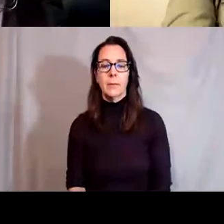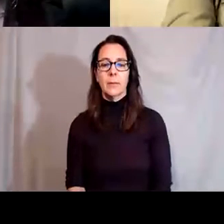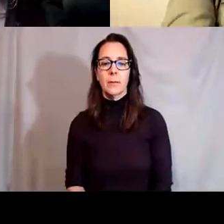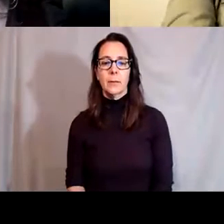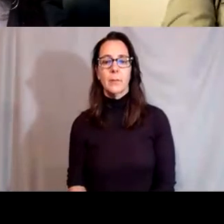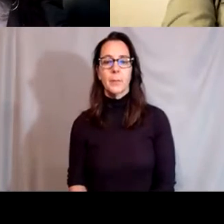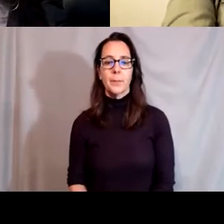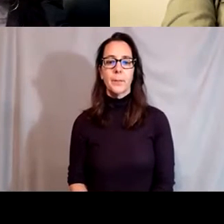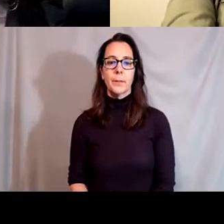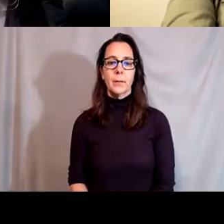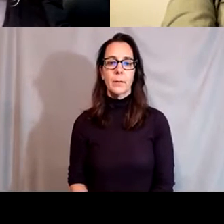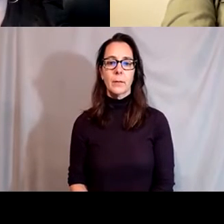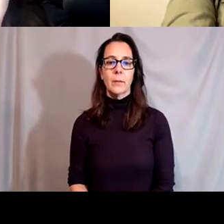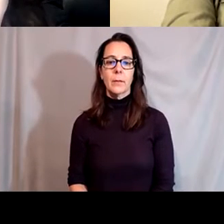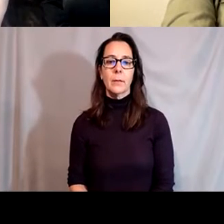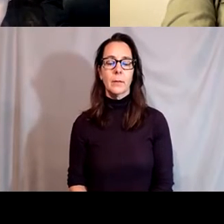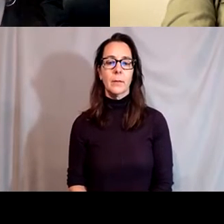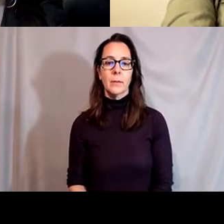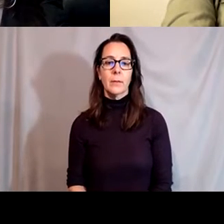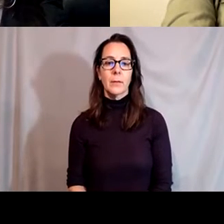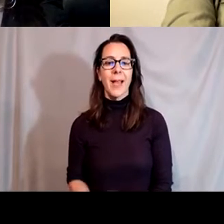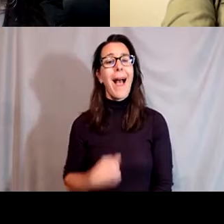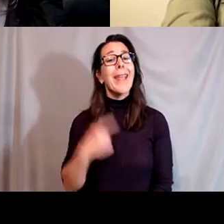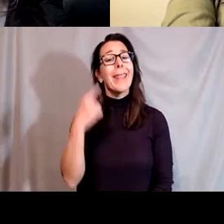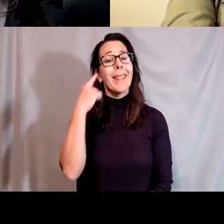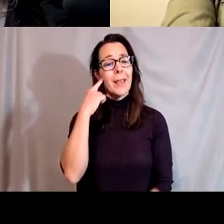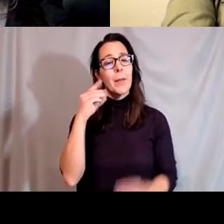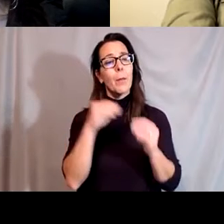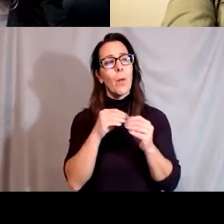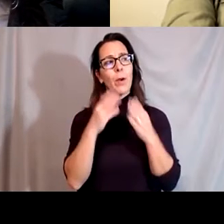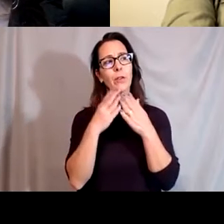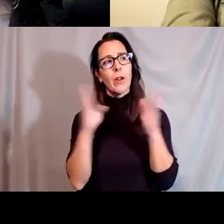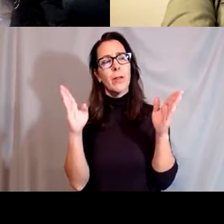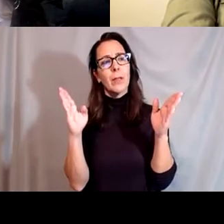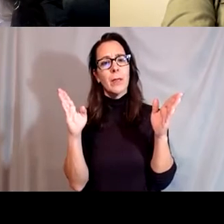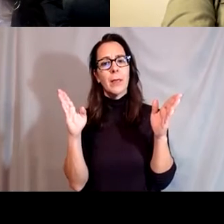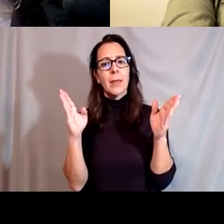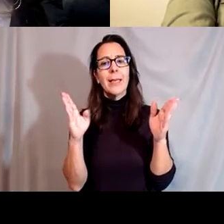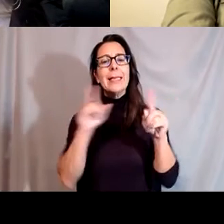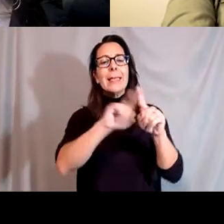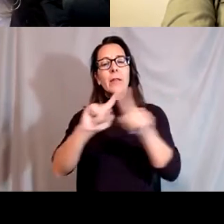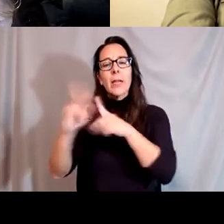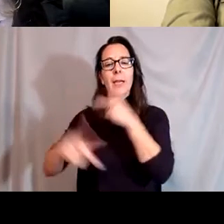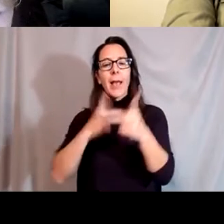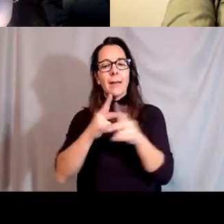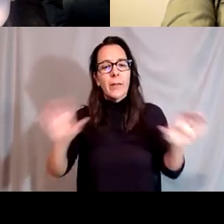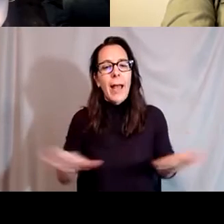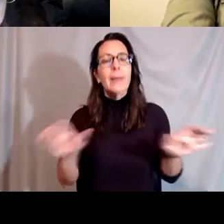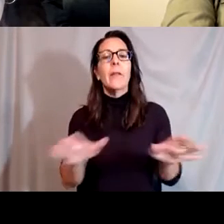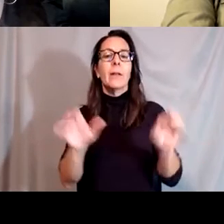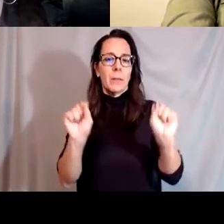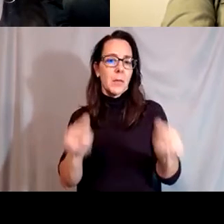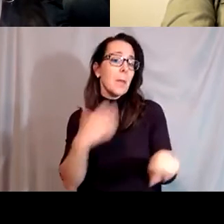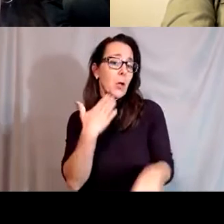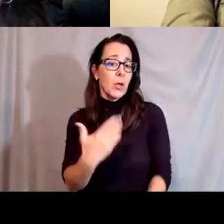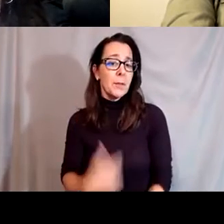activism could also be good. I think in a broader sense, different types of activism could also be good. I